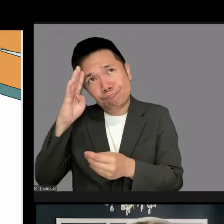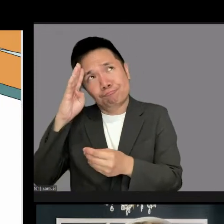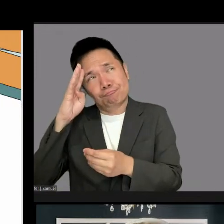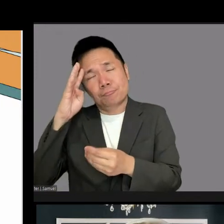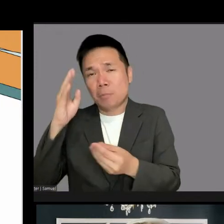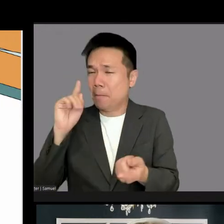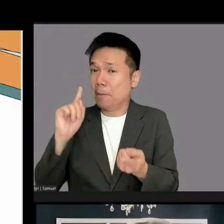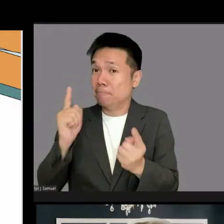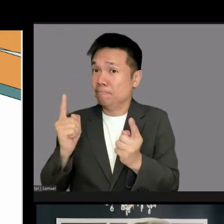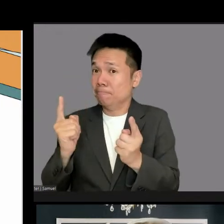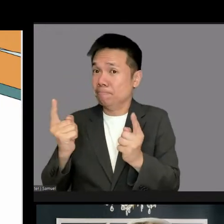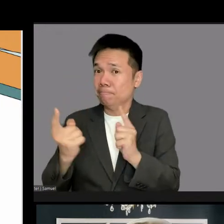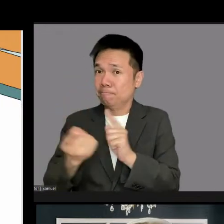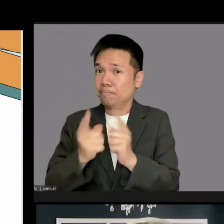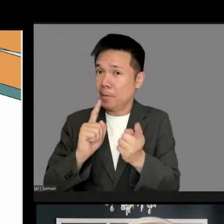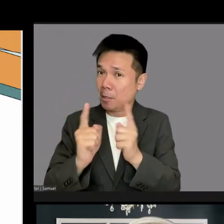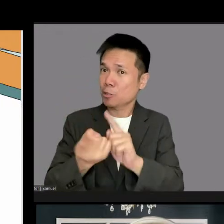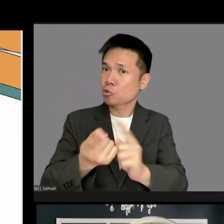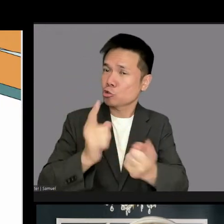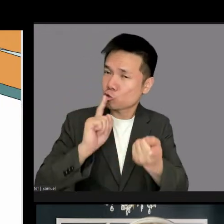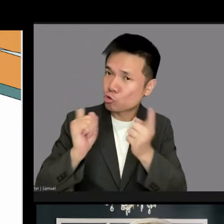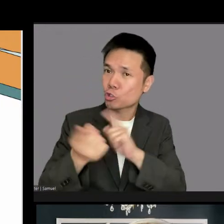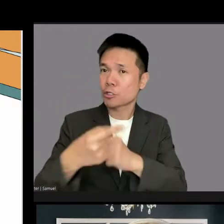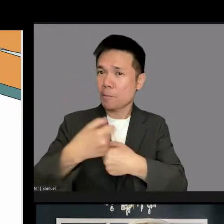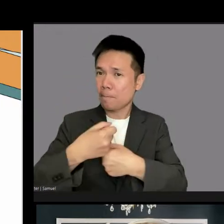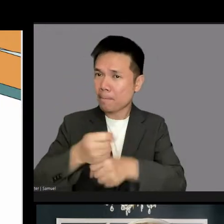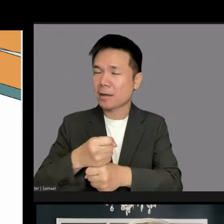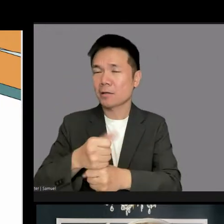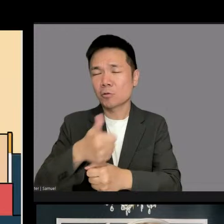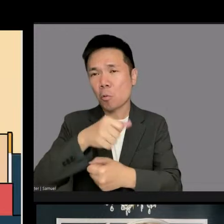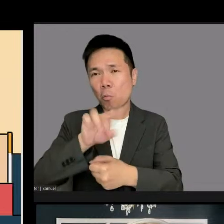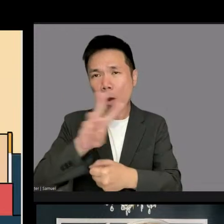of, upon initially creating your website.